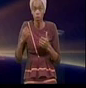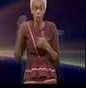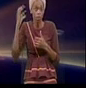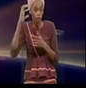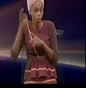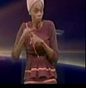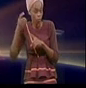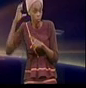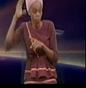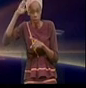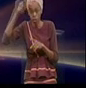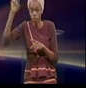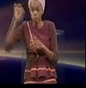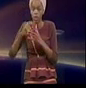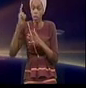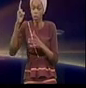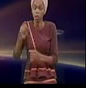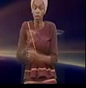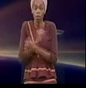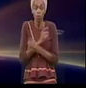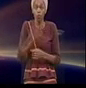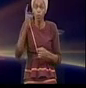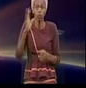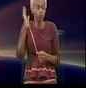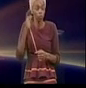that he who loveth God love his brother also.